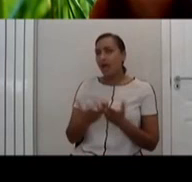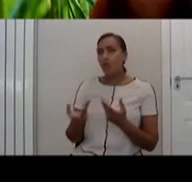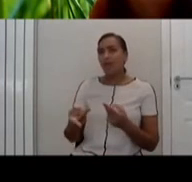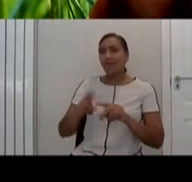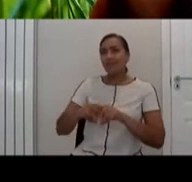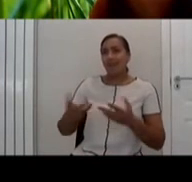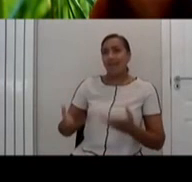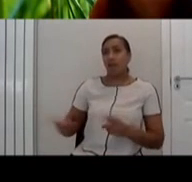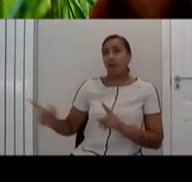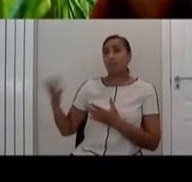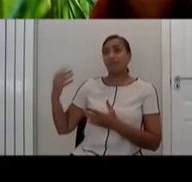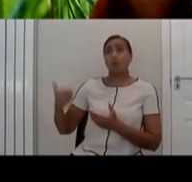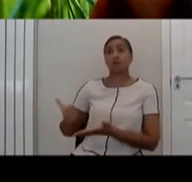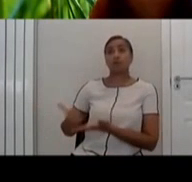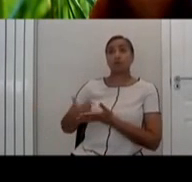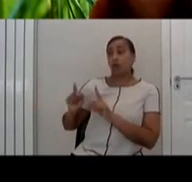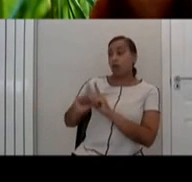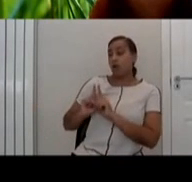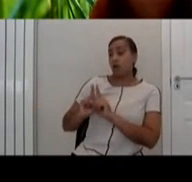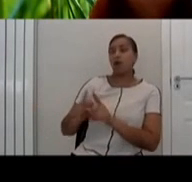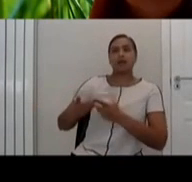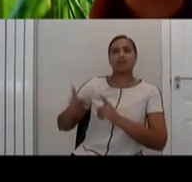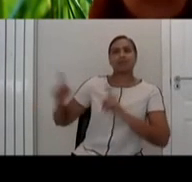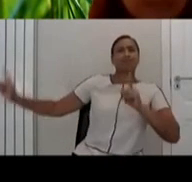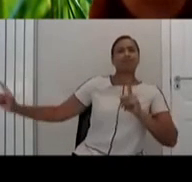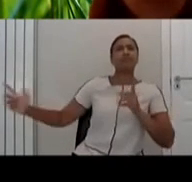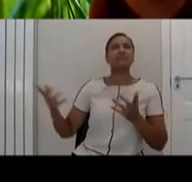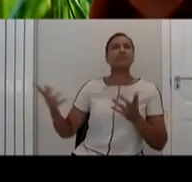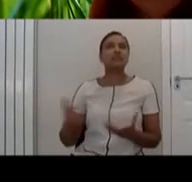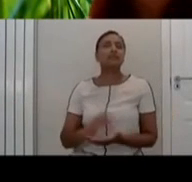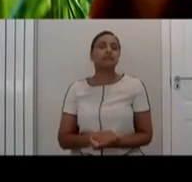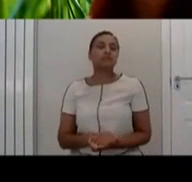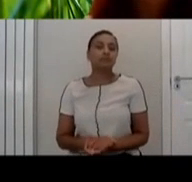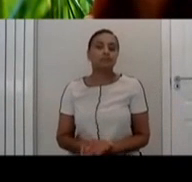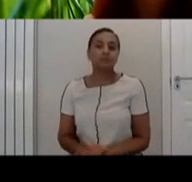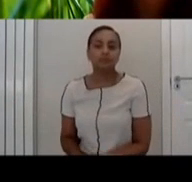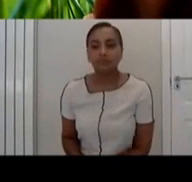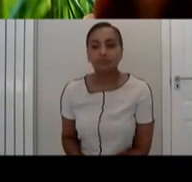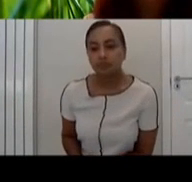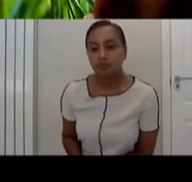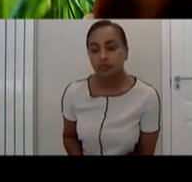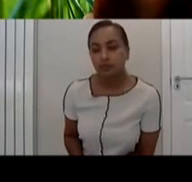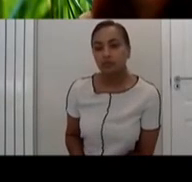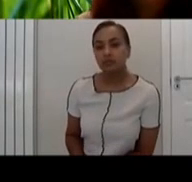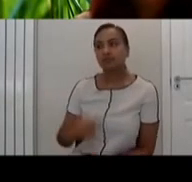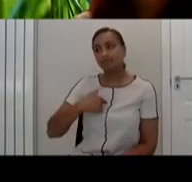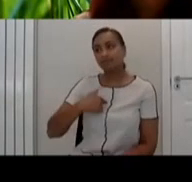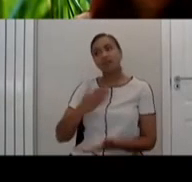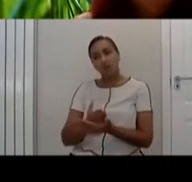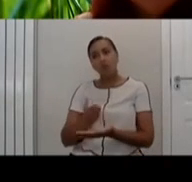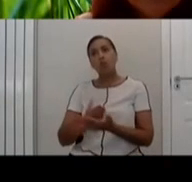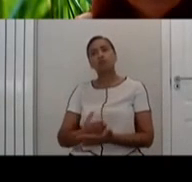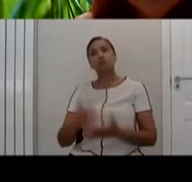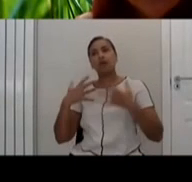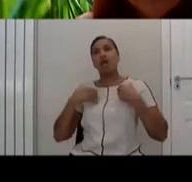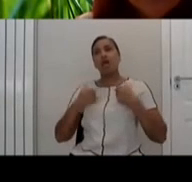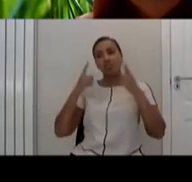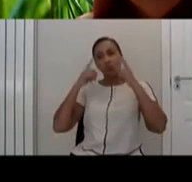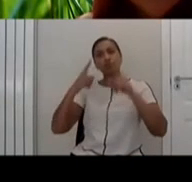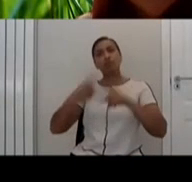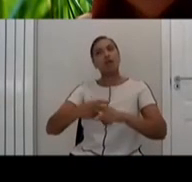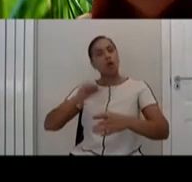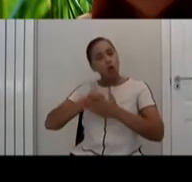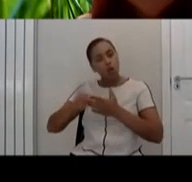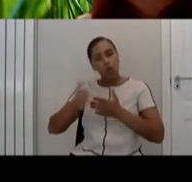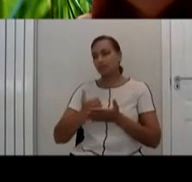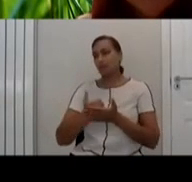COVID and even moving forward. Yeah, no, completely. I mean, us, we'll always be there to help, and we keep connected with a lot